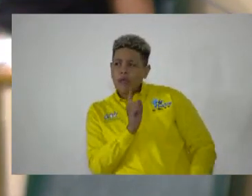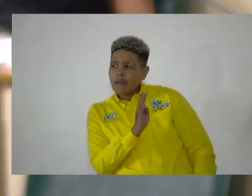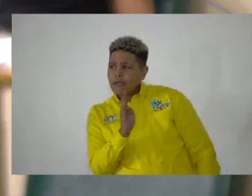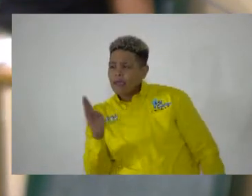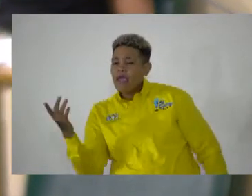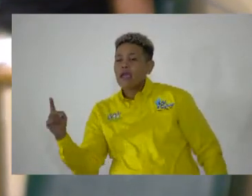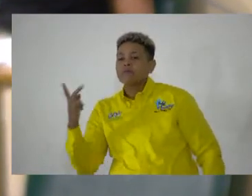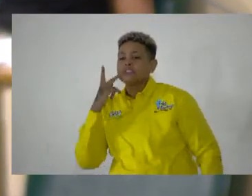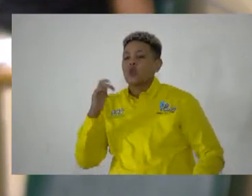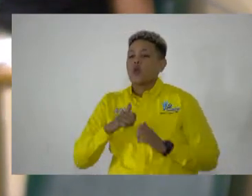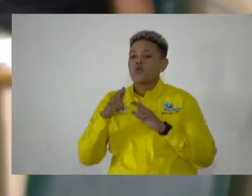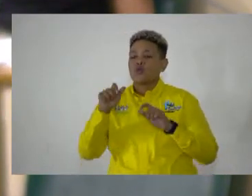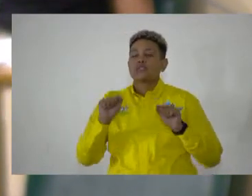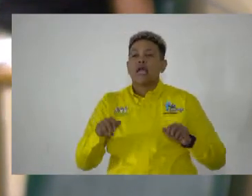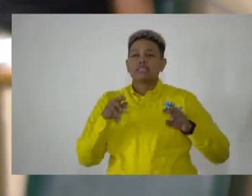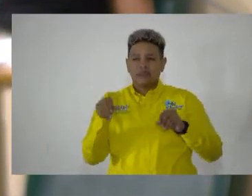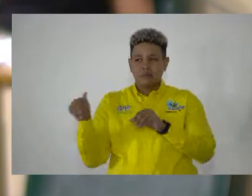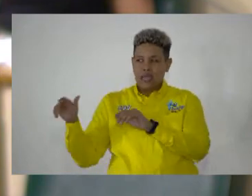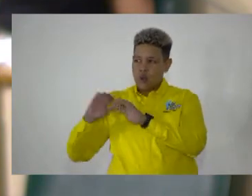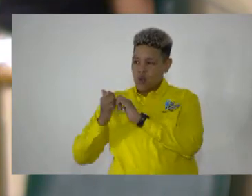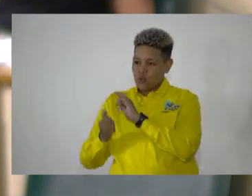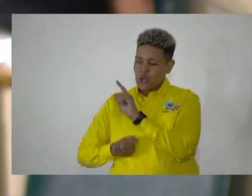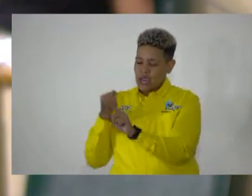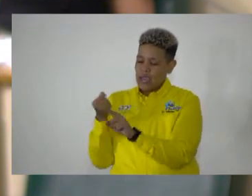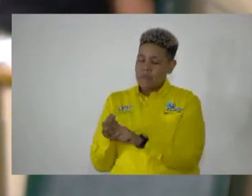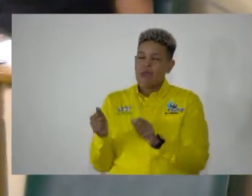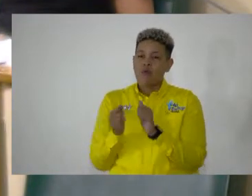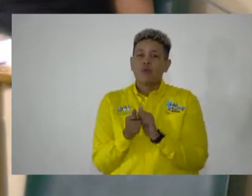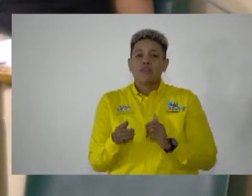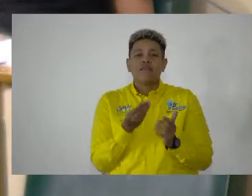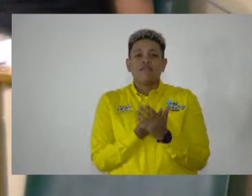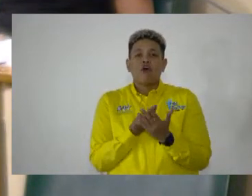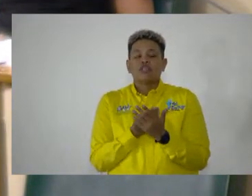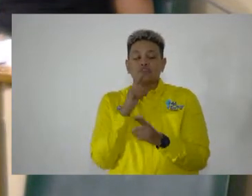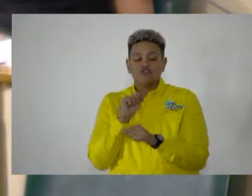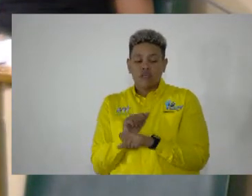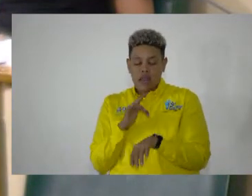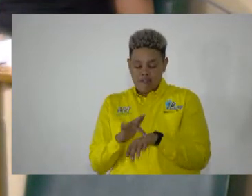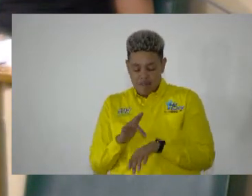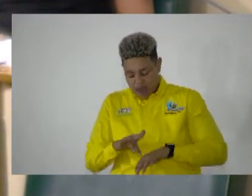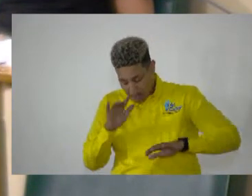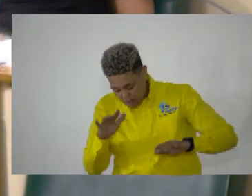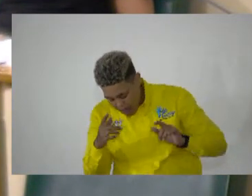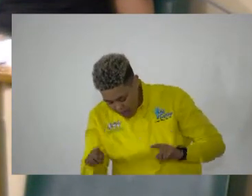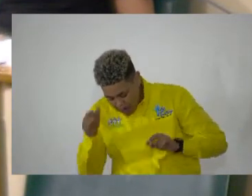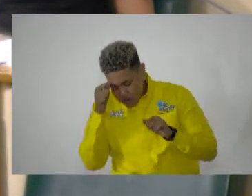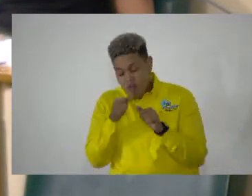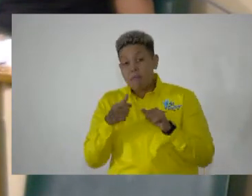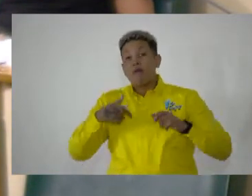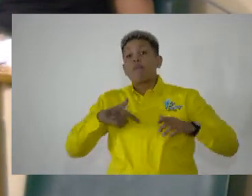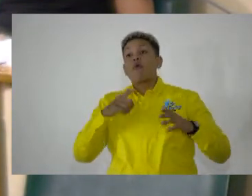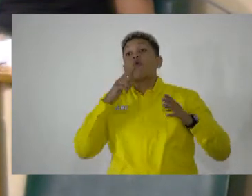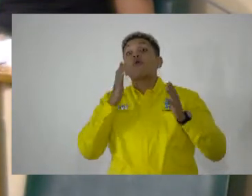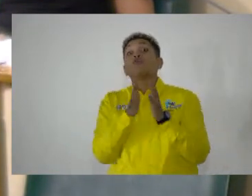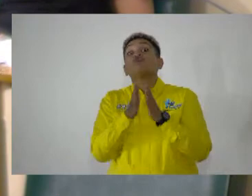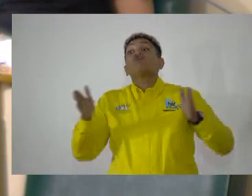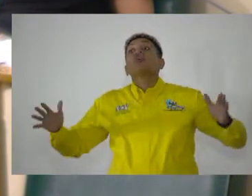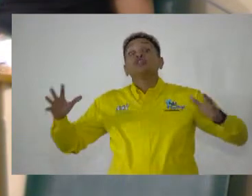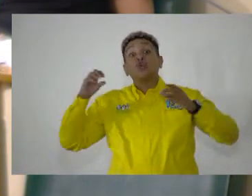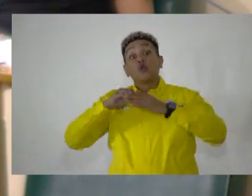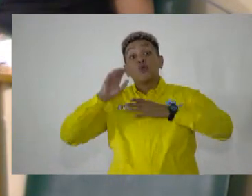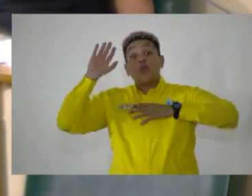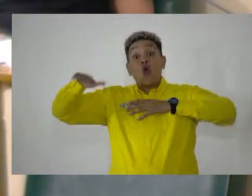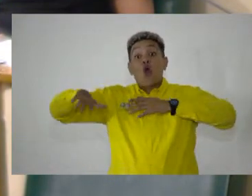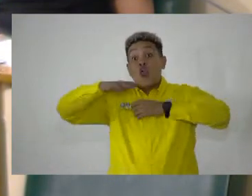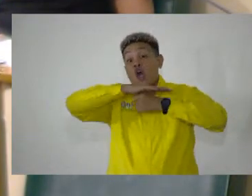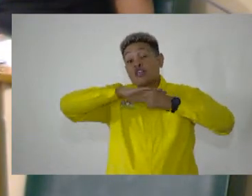constituency to see how you can make an impact with the funds that have been given. Remember, we are stretching it by including all